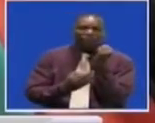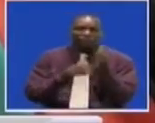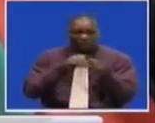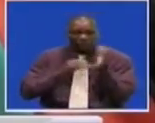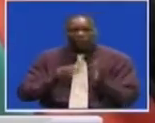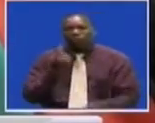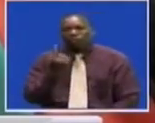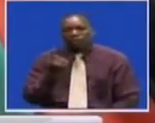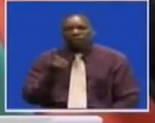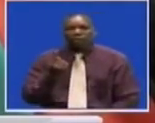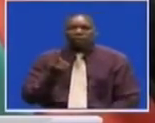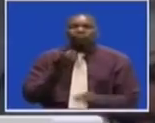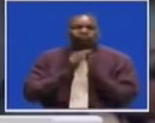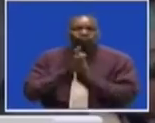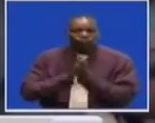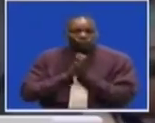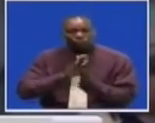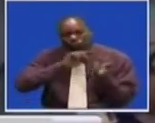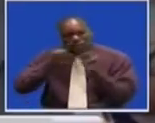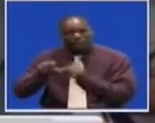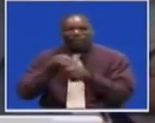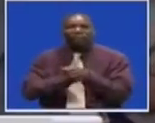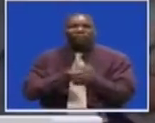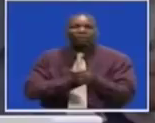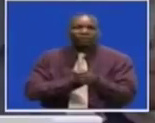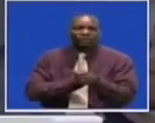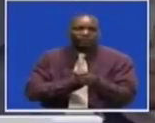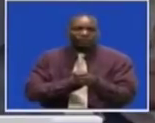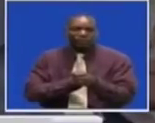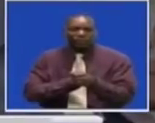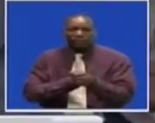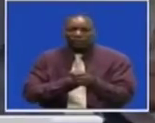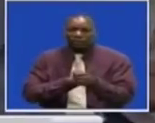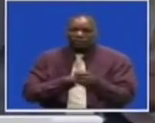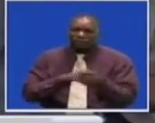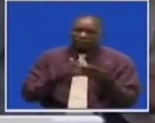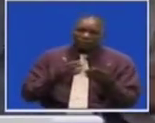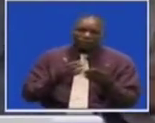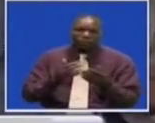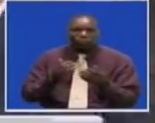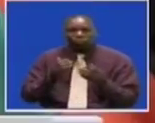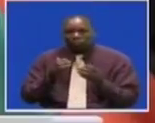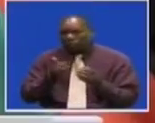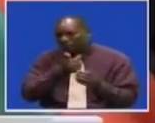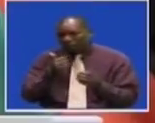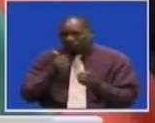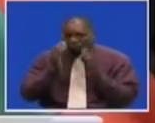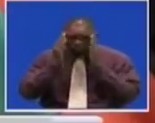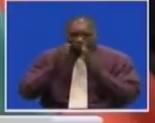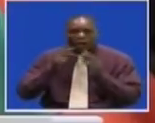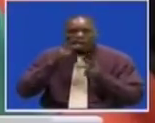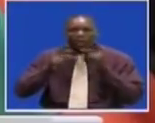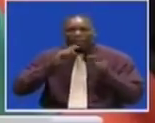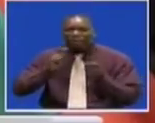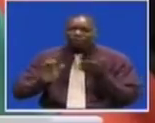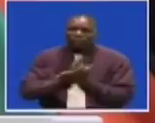all looking very enthusiastic to come and invest. Basically, in terms of investment, they're all looking at hotels. So we need to move in very quickly